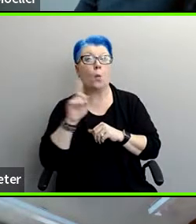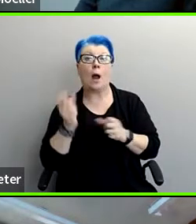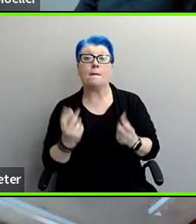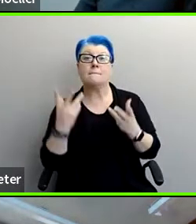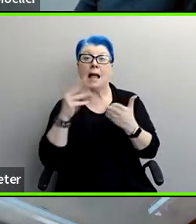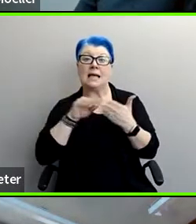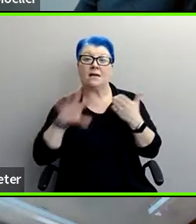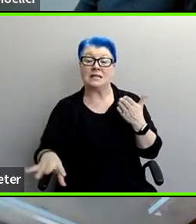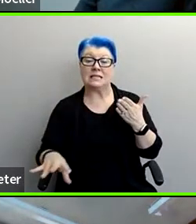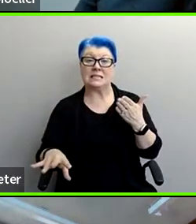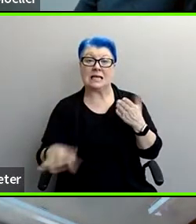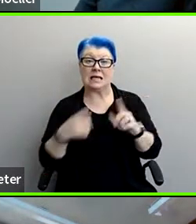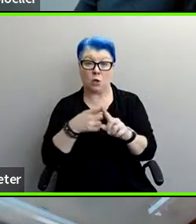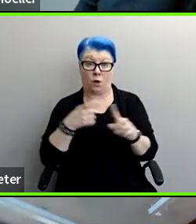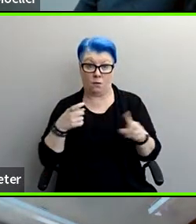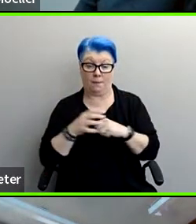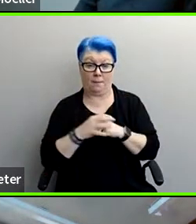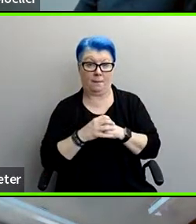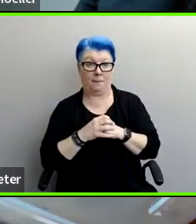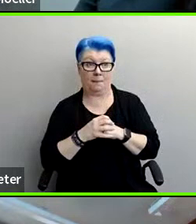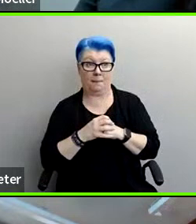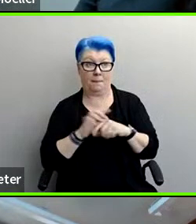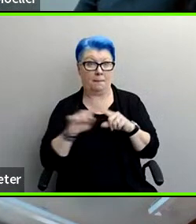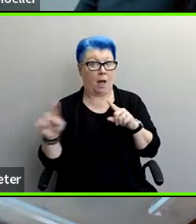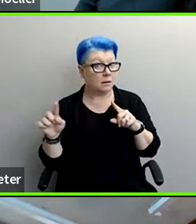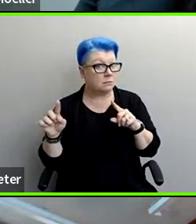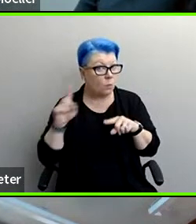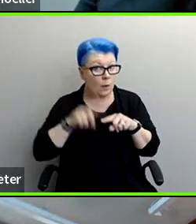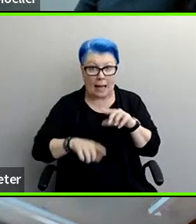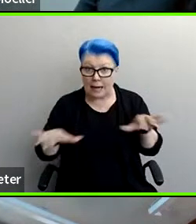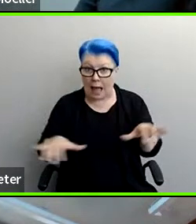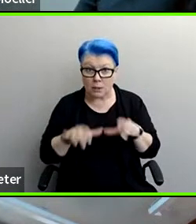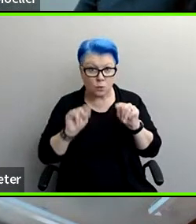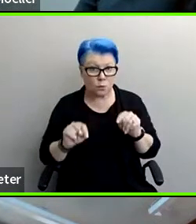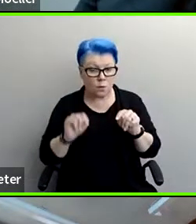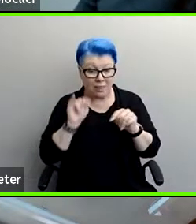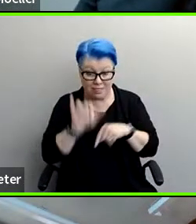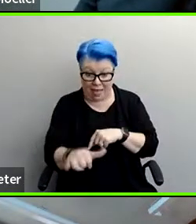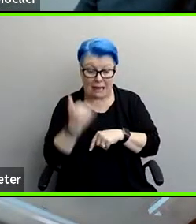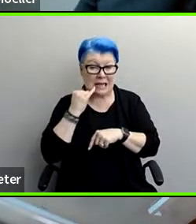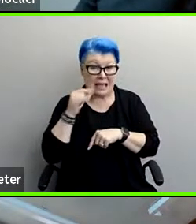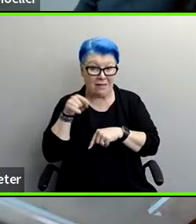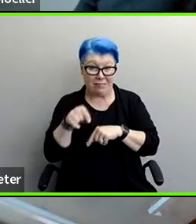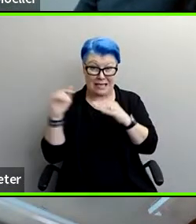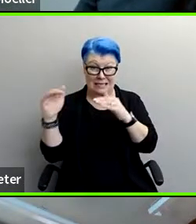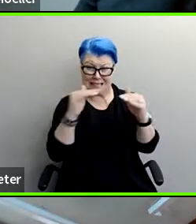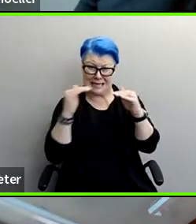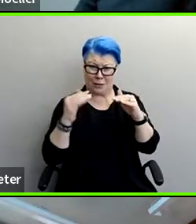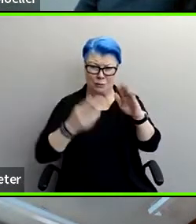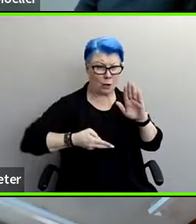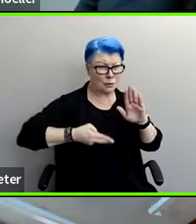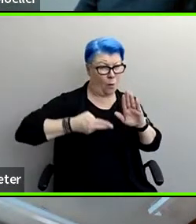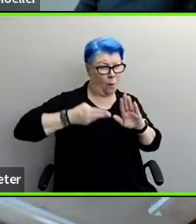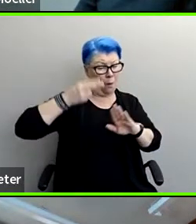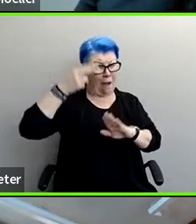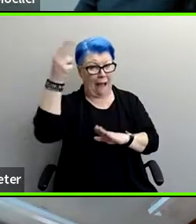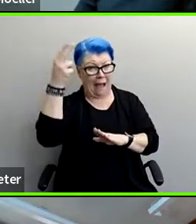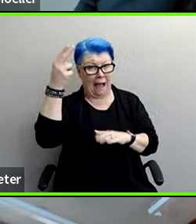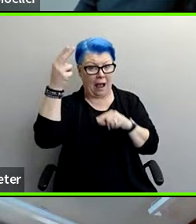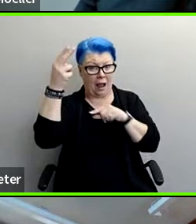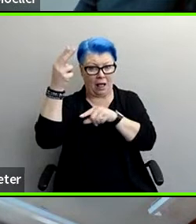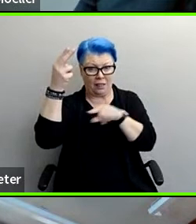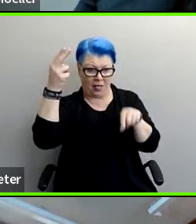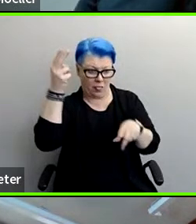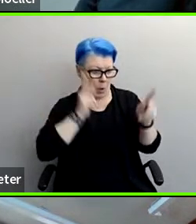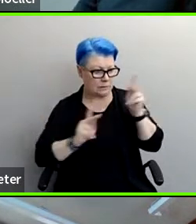from. But we're not going to be able to do that if these standards have gotten so high that